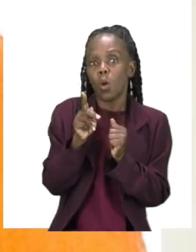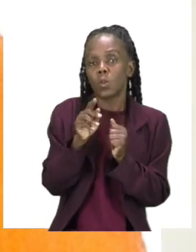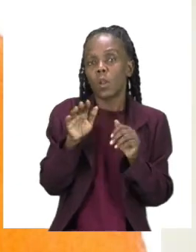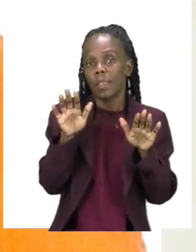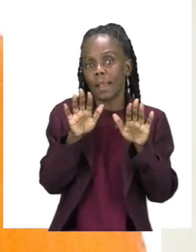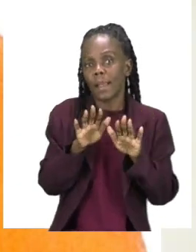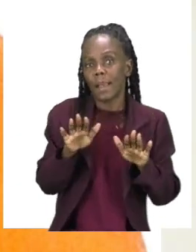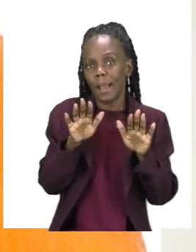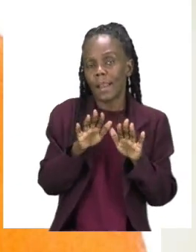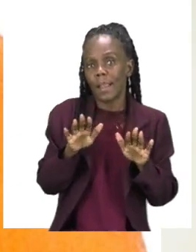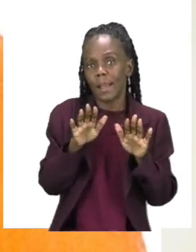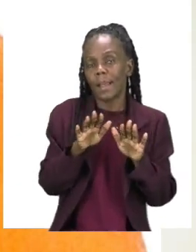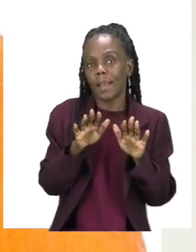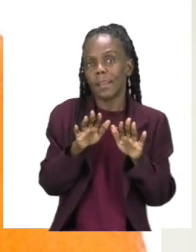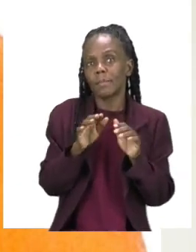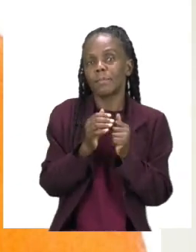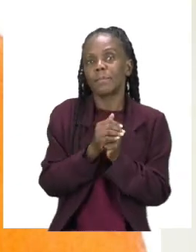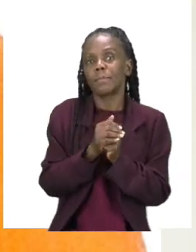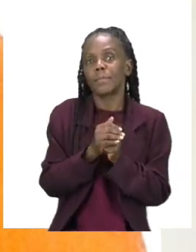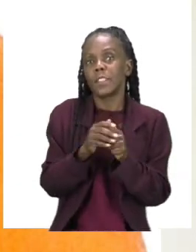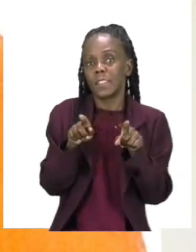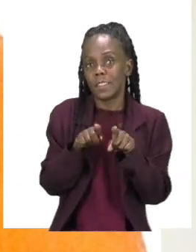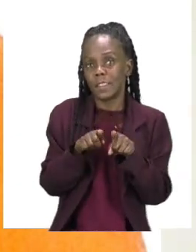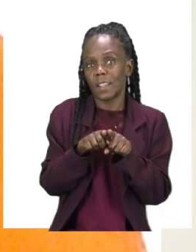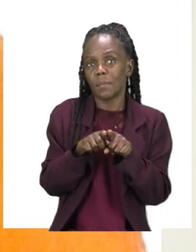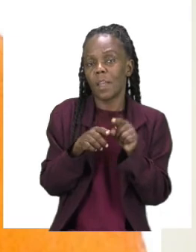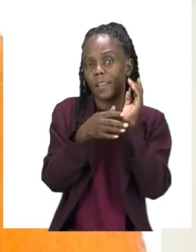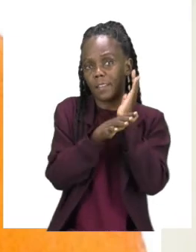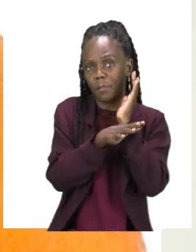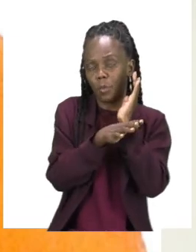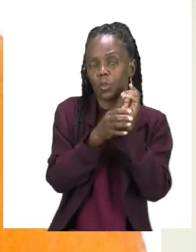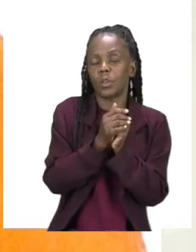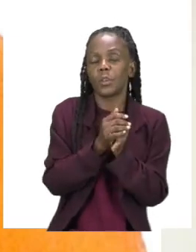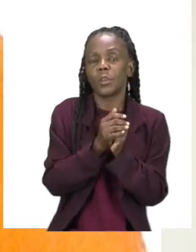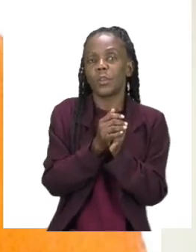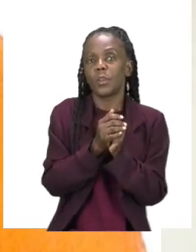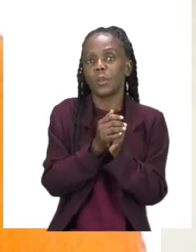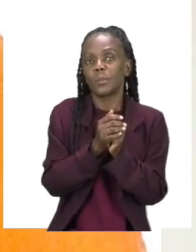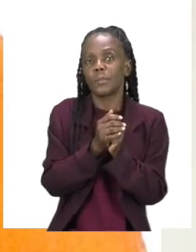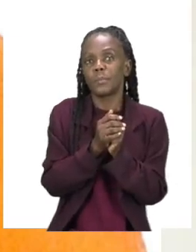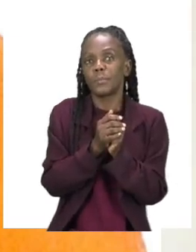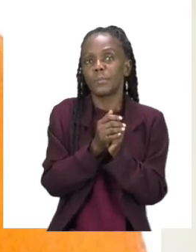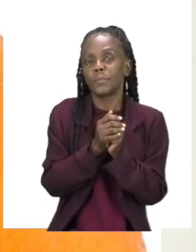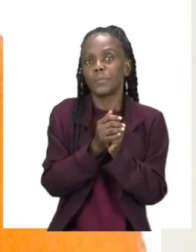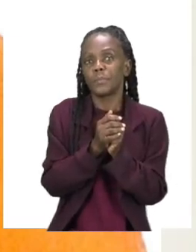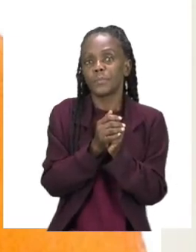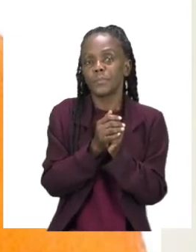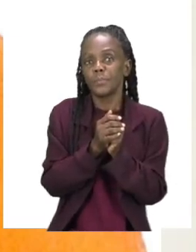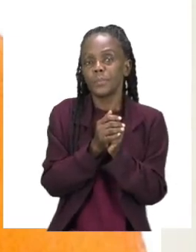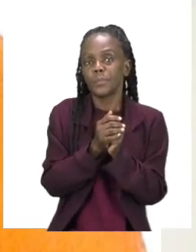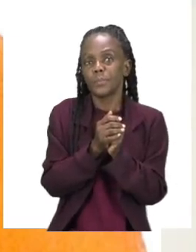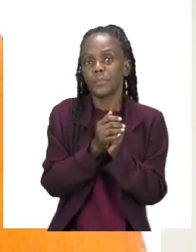as well. So we have the fruit that is orange and the color